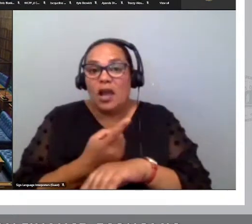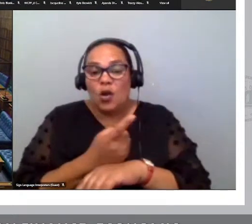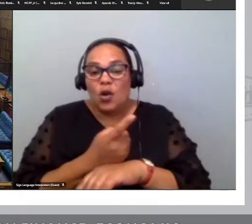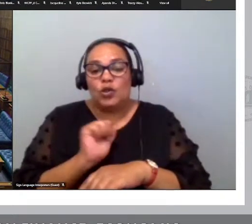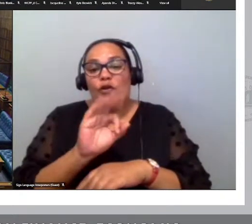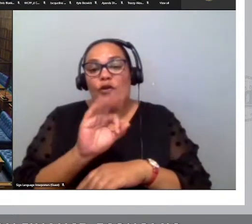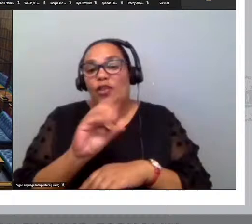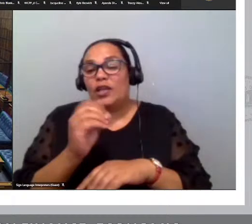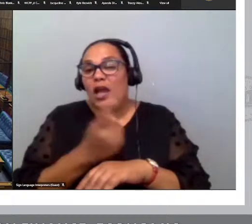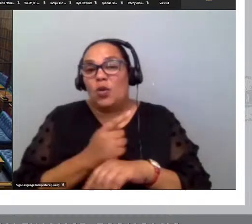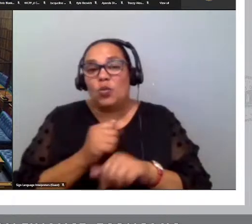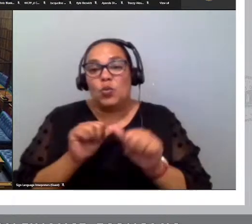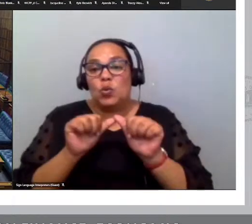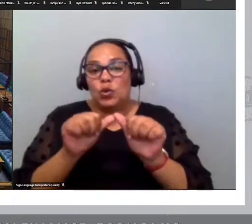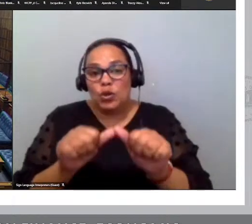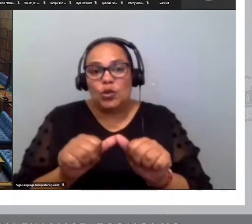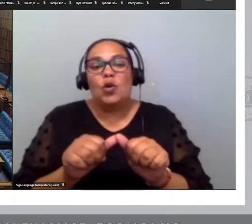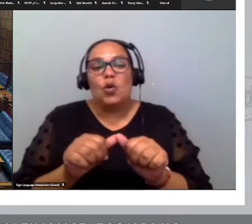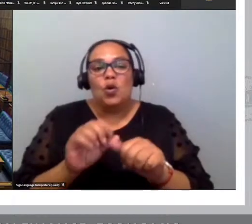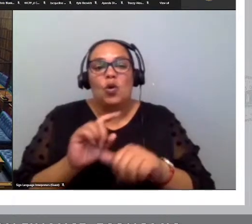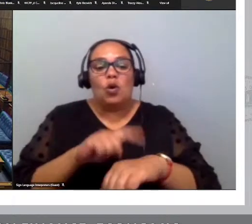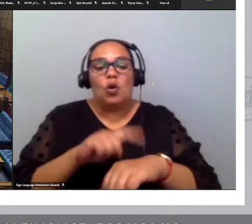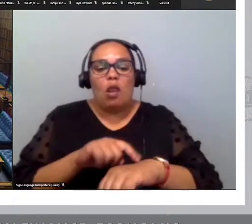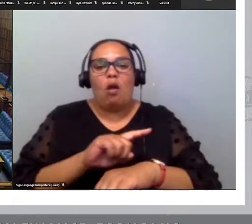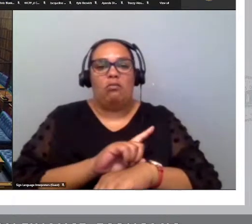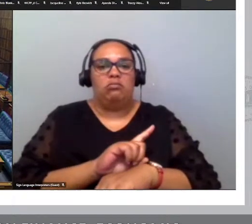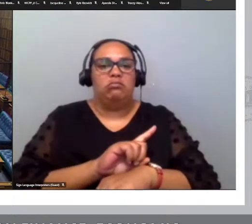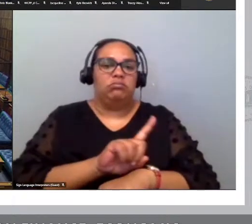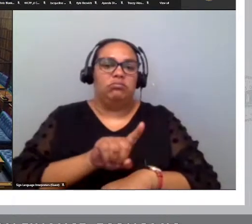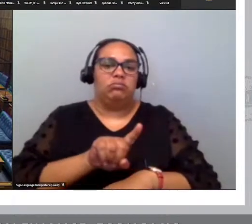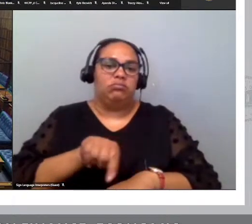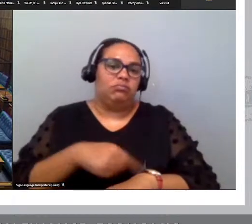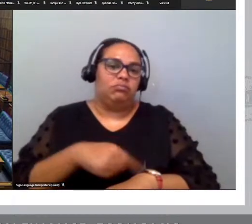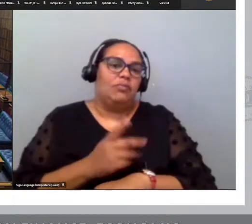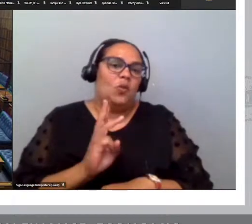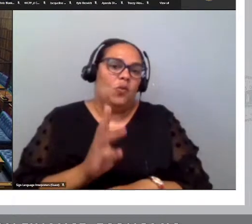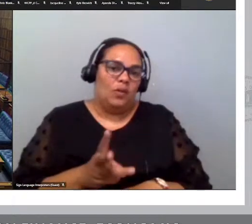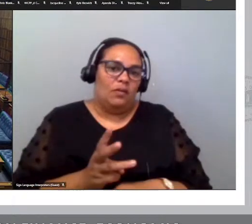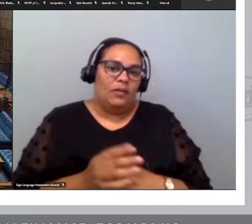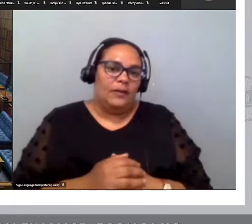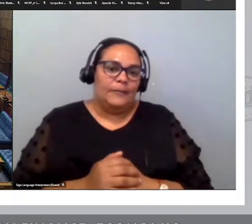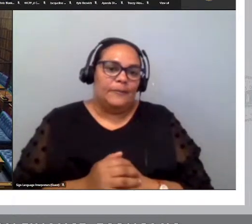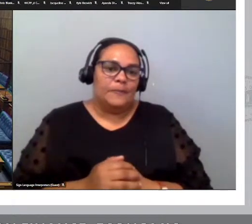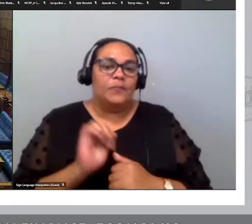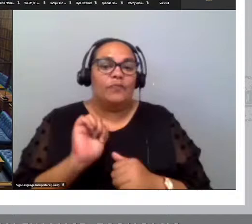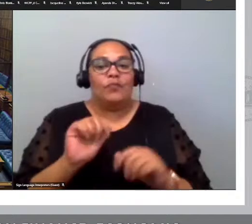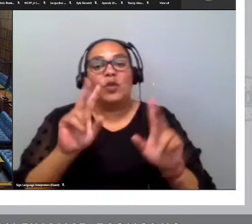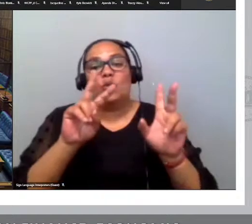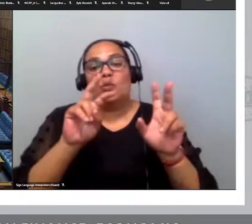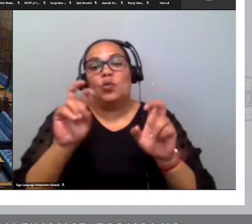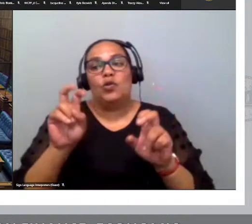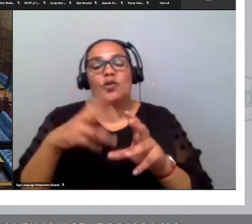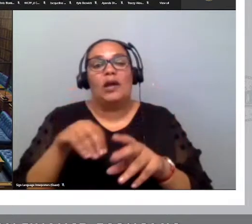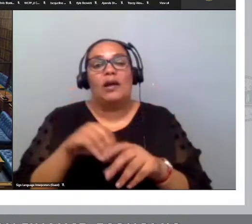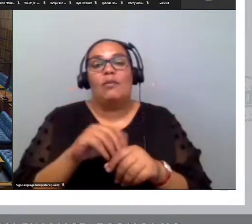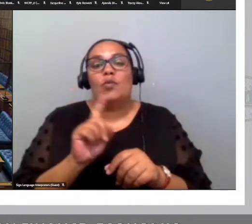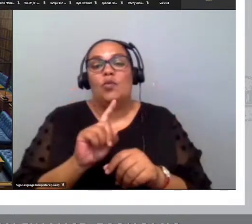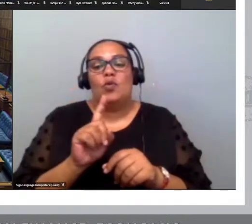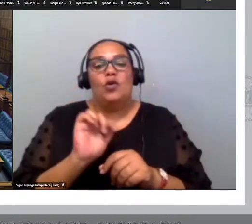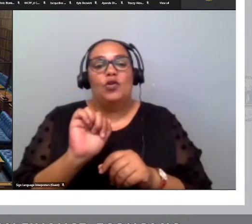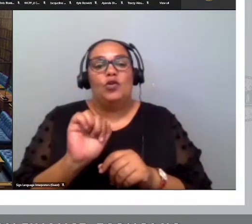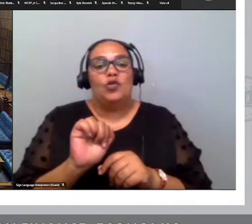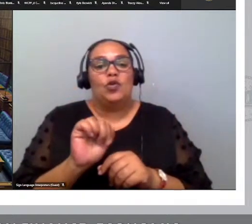hours continues to put it onto the clock um the issue around um